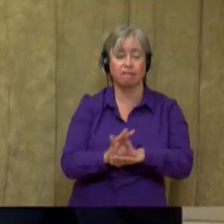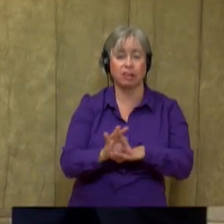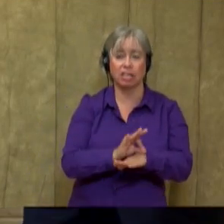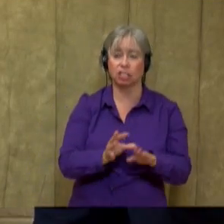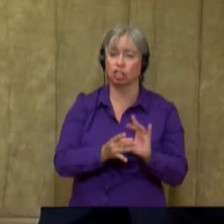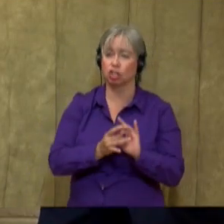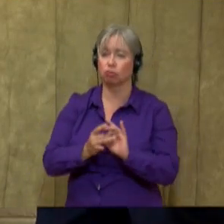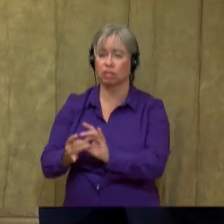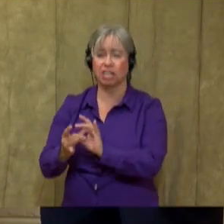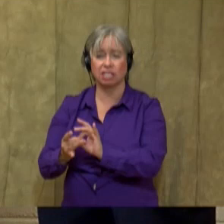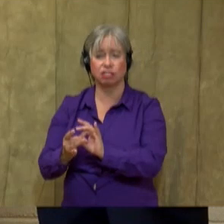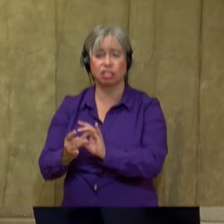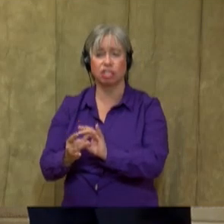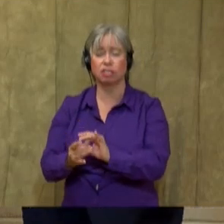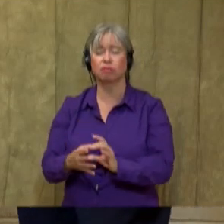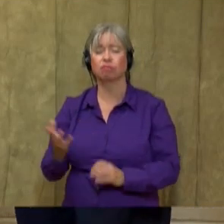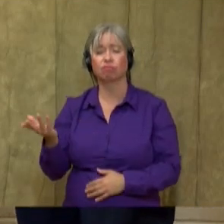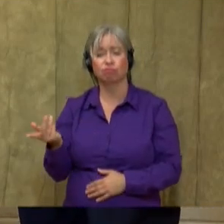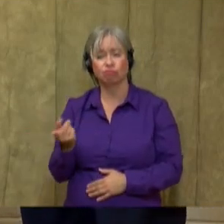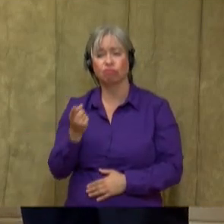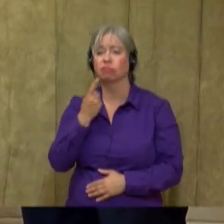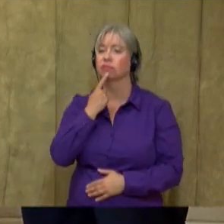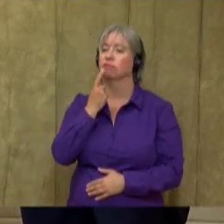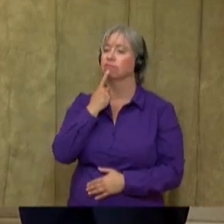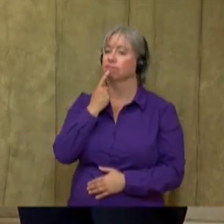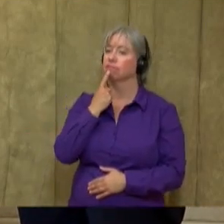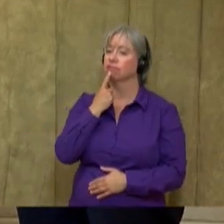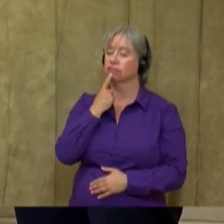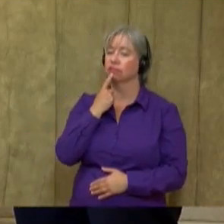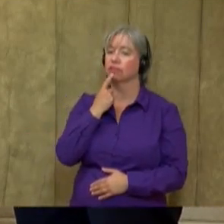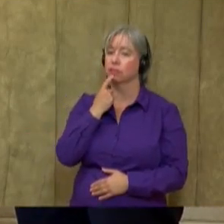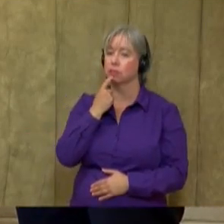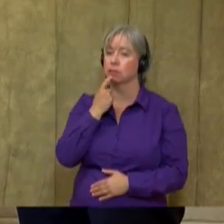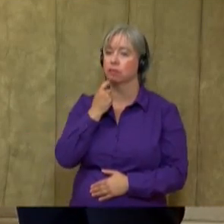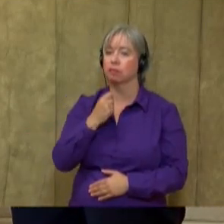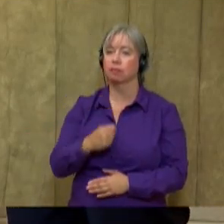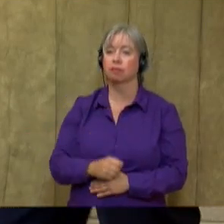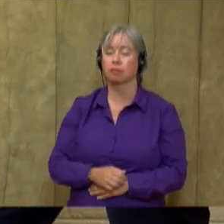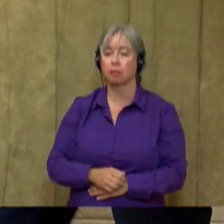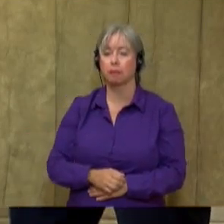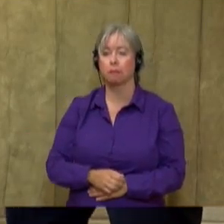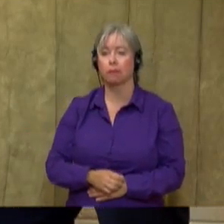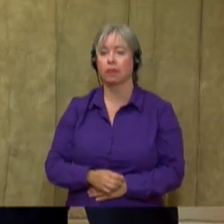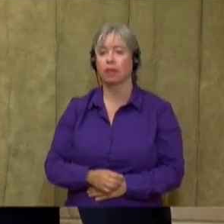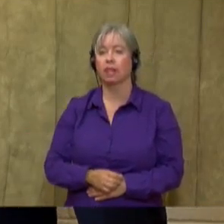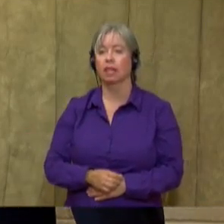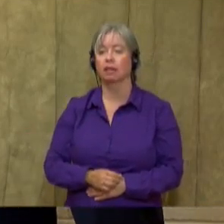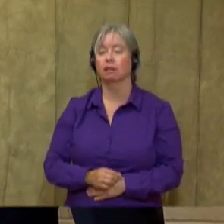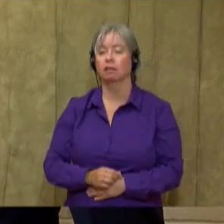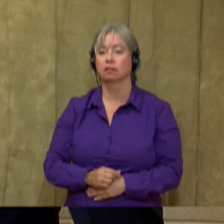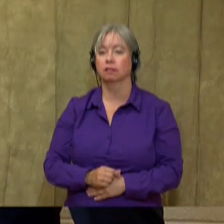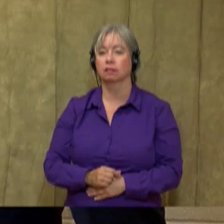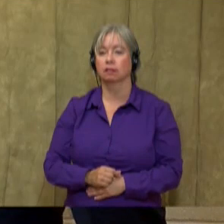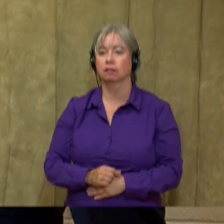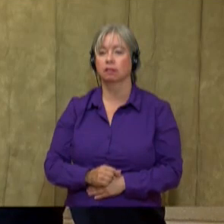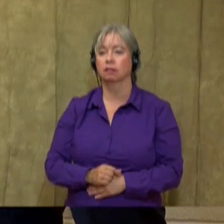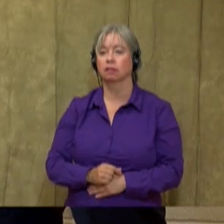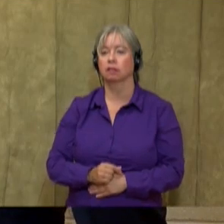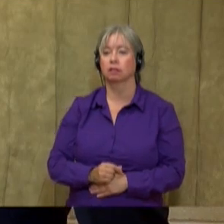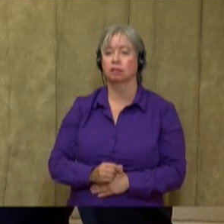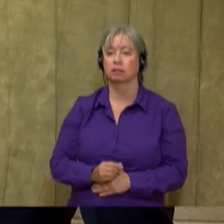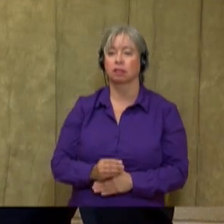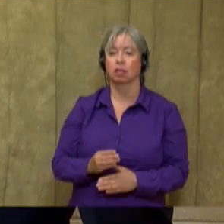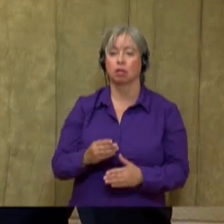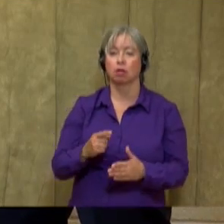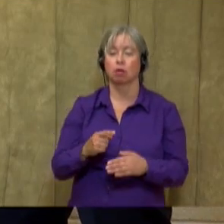kind of the question that we want to explore. And now that we have these counts, the idea for us to explore next